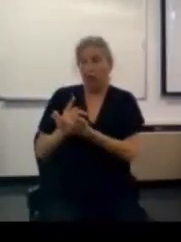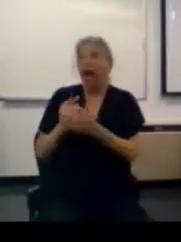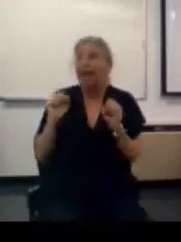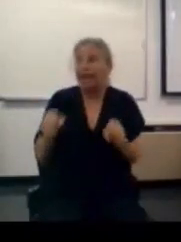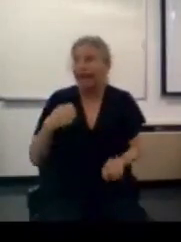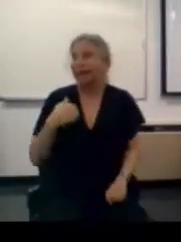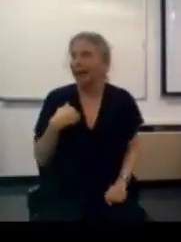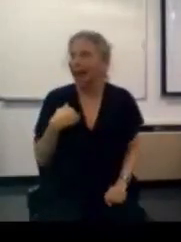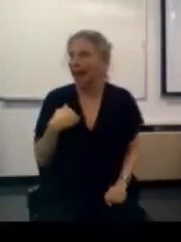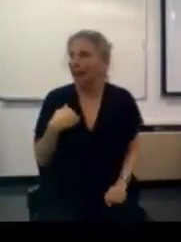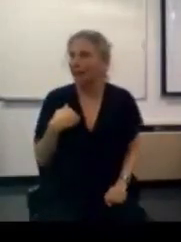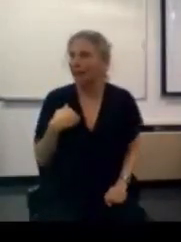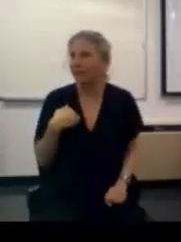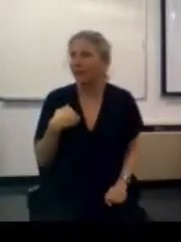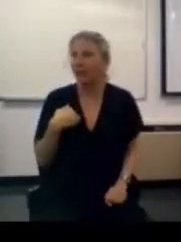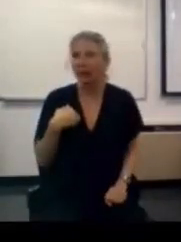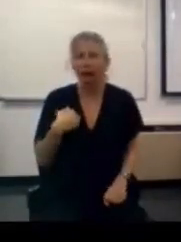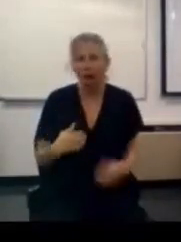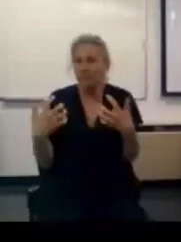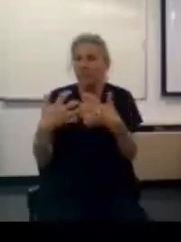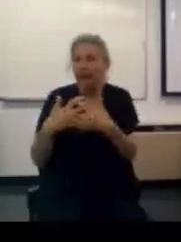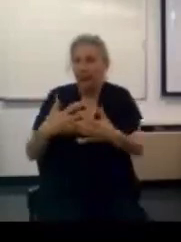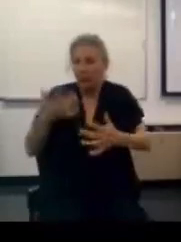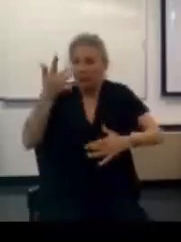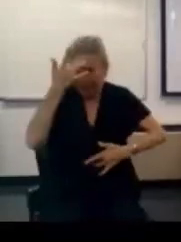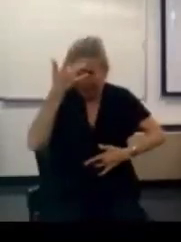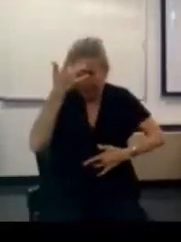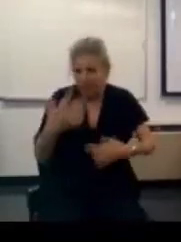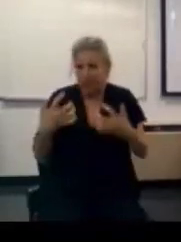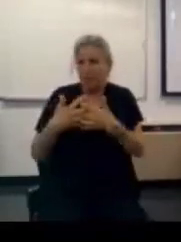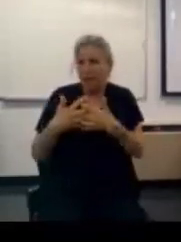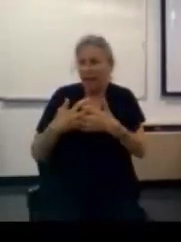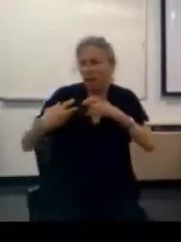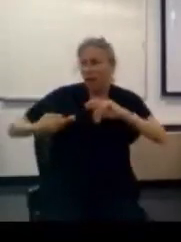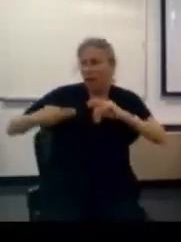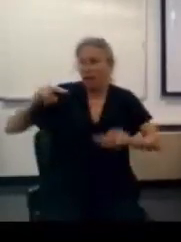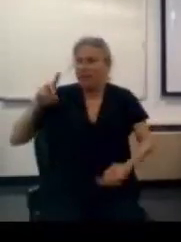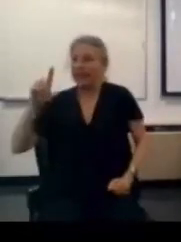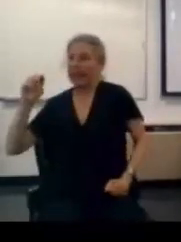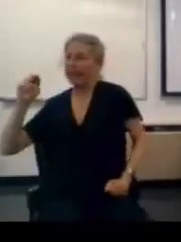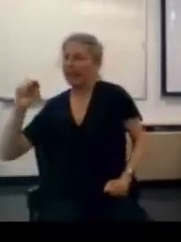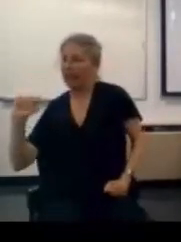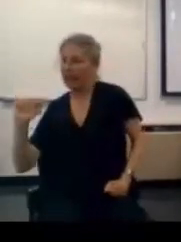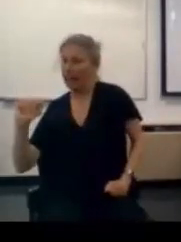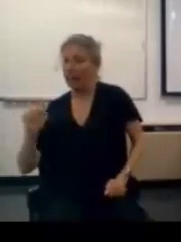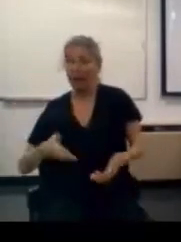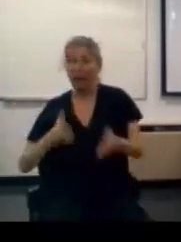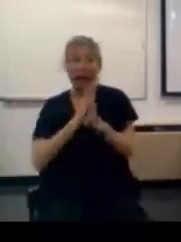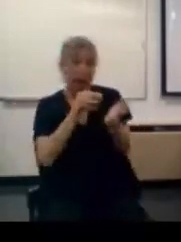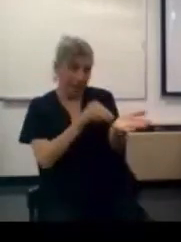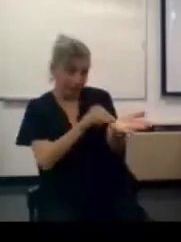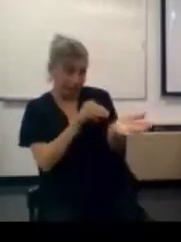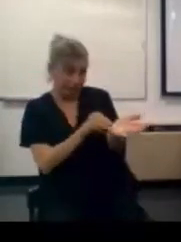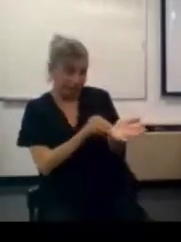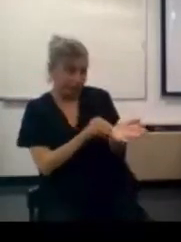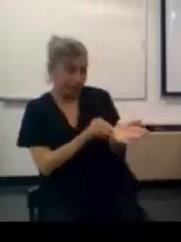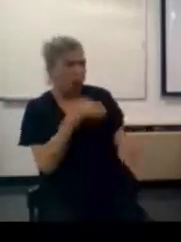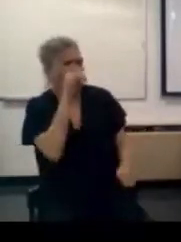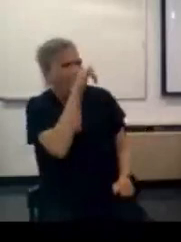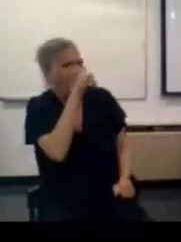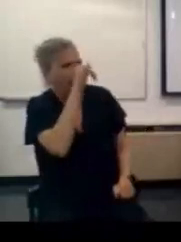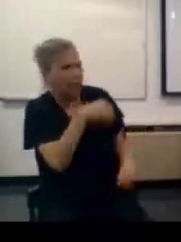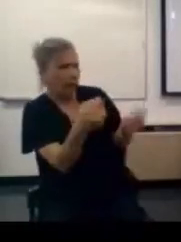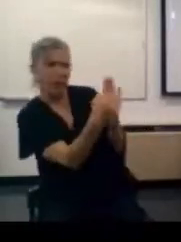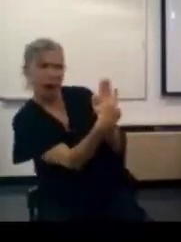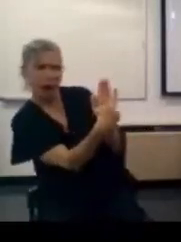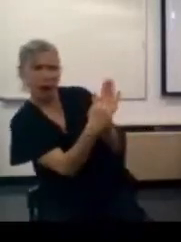year before. And I qualify for it, it's my same illness, it's my same genetic makeup, you know, blah, blah, blah, blah. So I ask